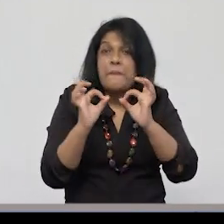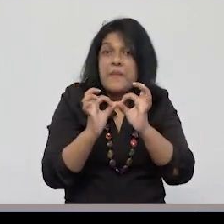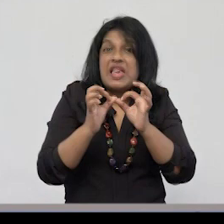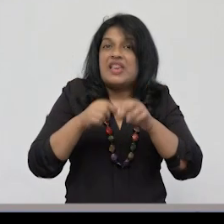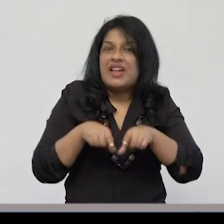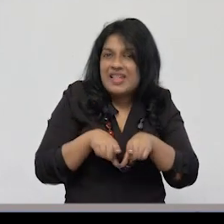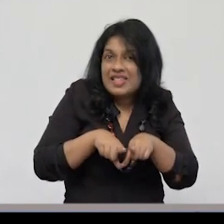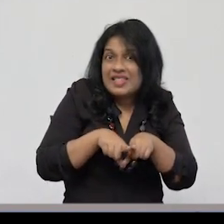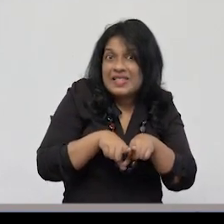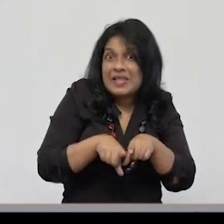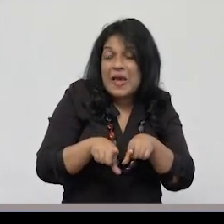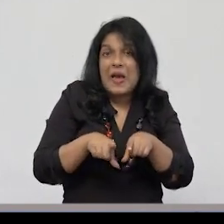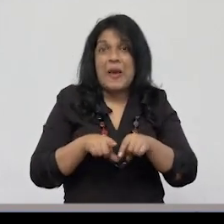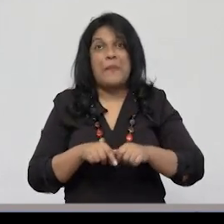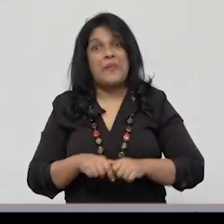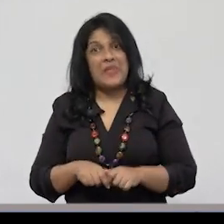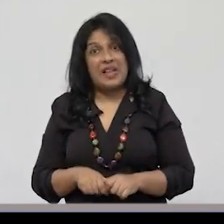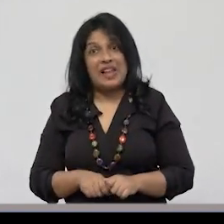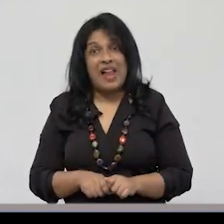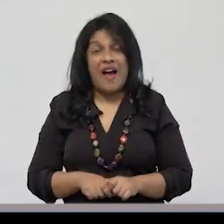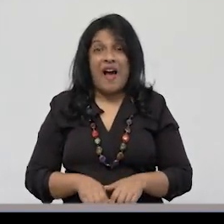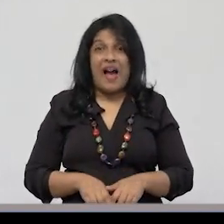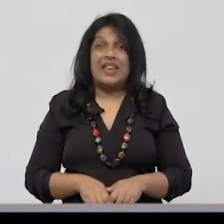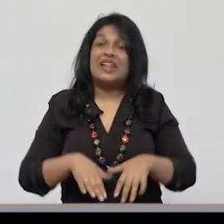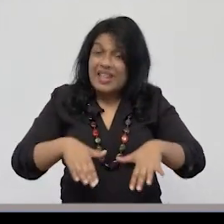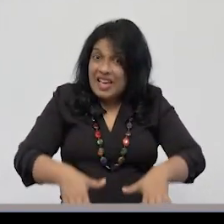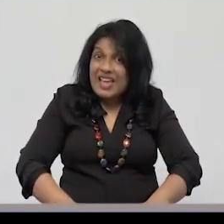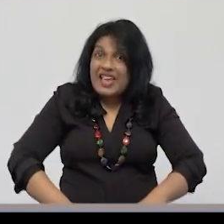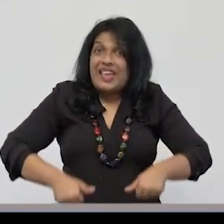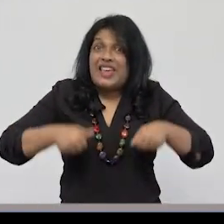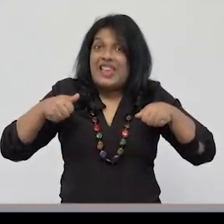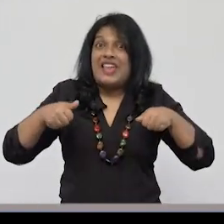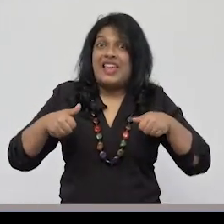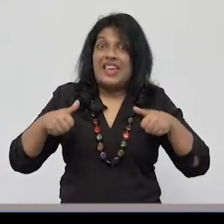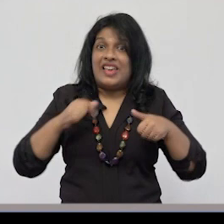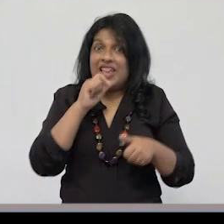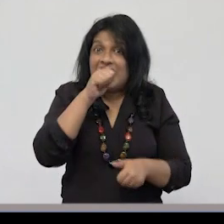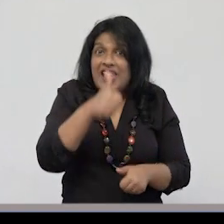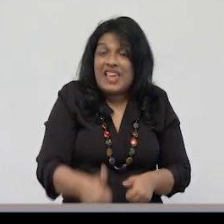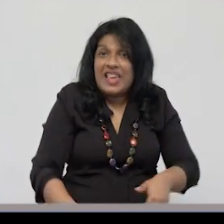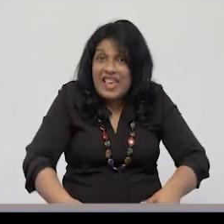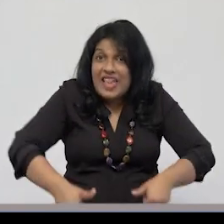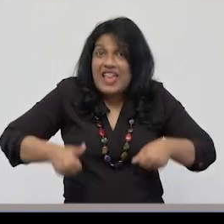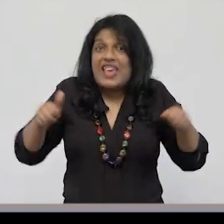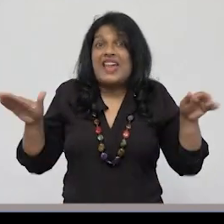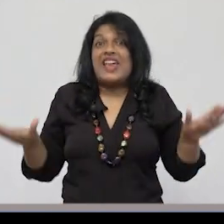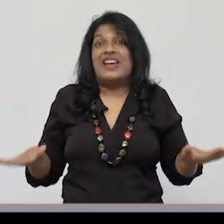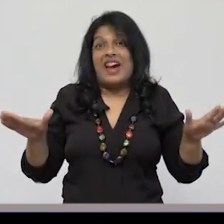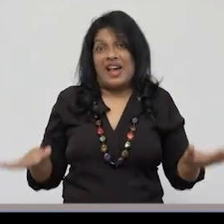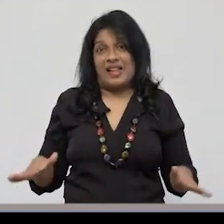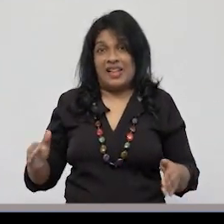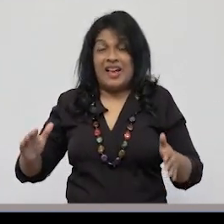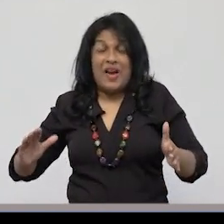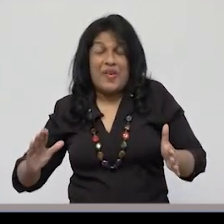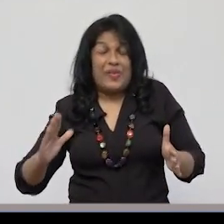same thing. He can bring it 500 different ways. How many can say amen? You see, he says you get fresh strength.